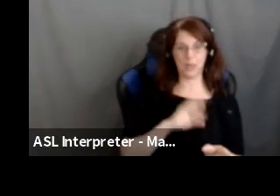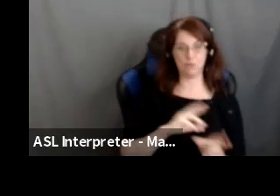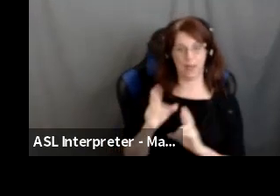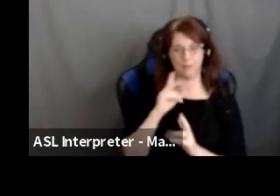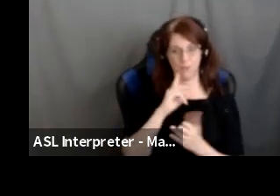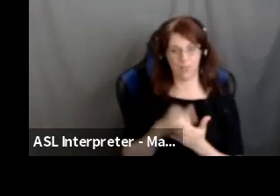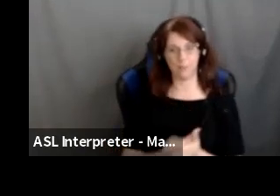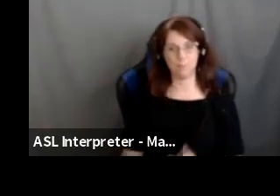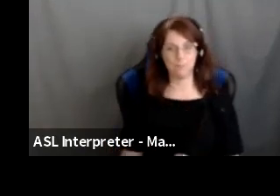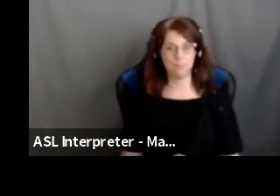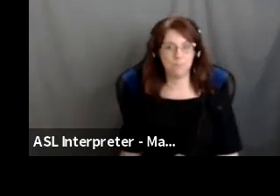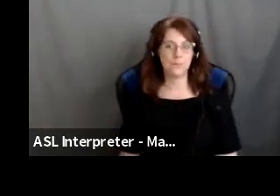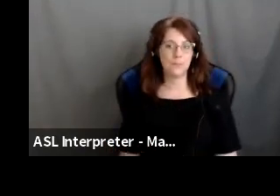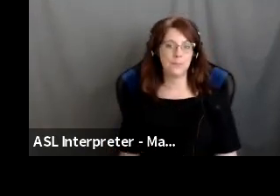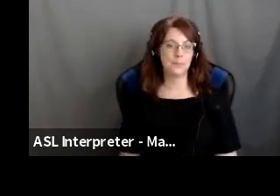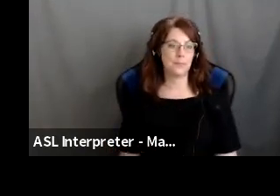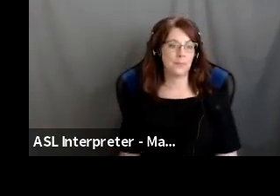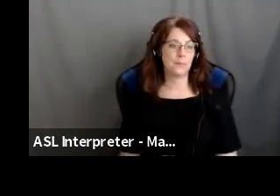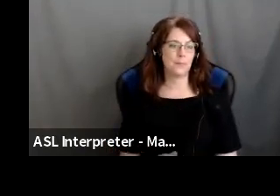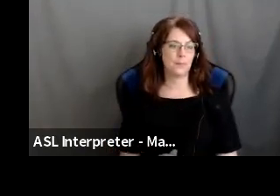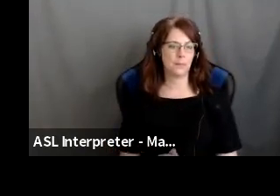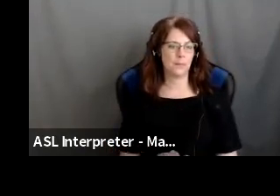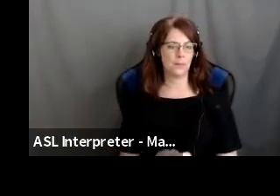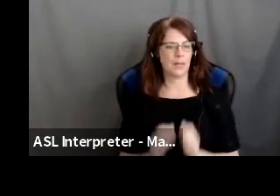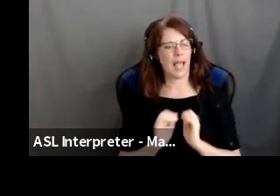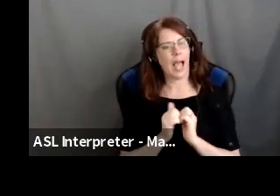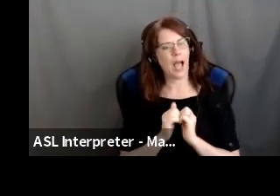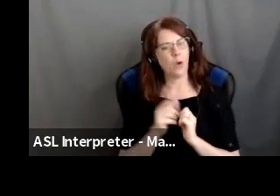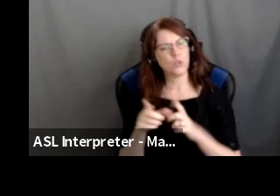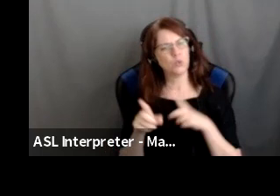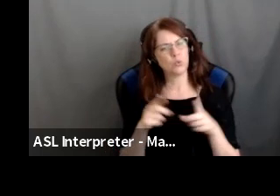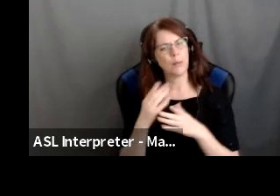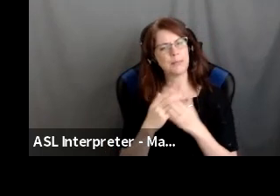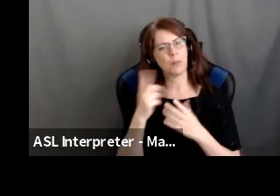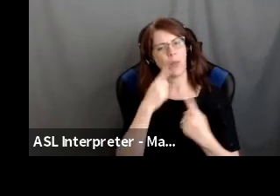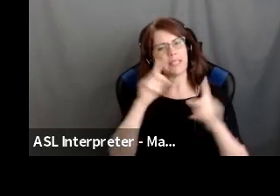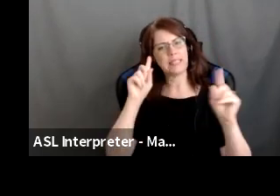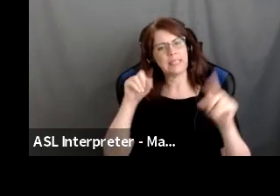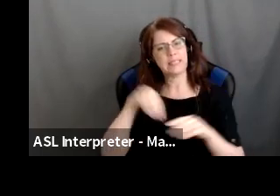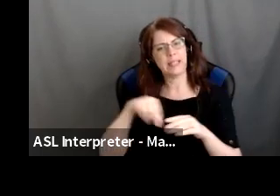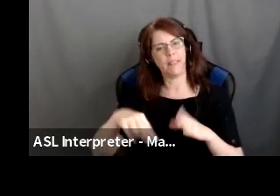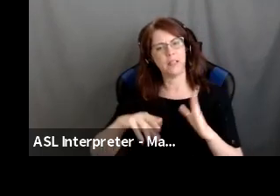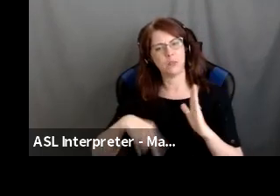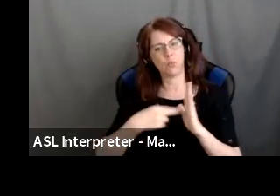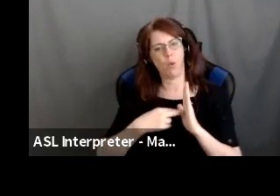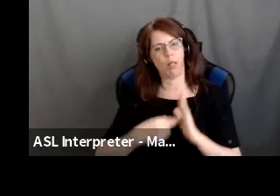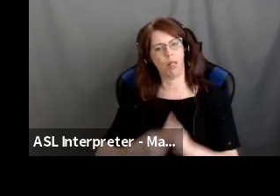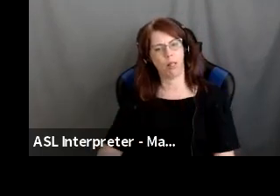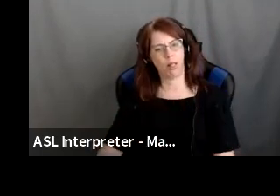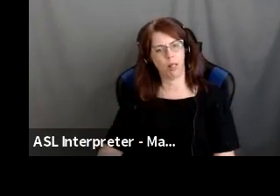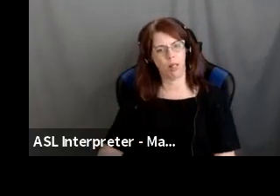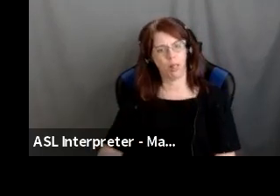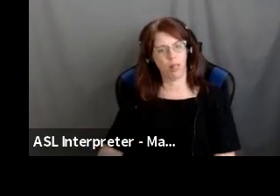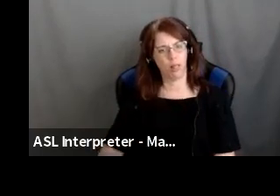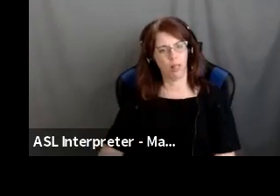that. And then, how would you describe somebody that succeeds in this role? So that